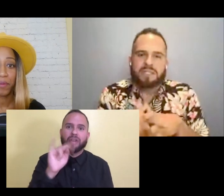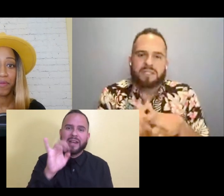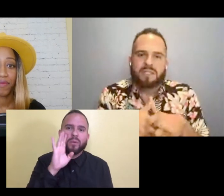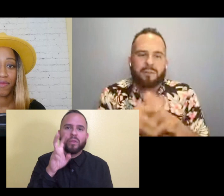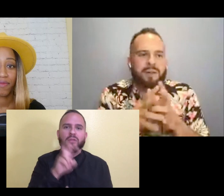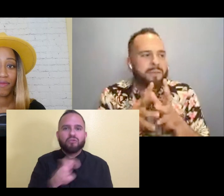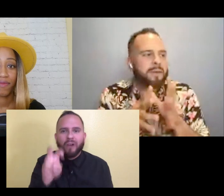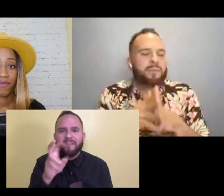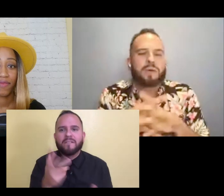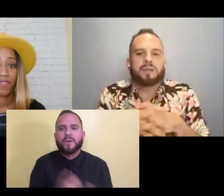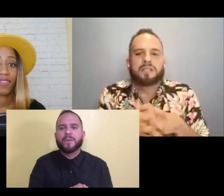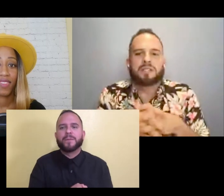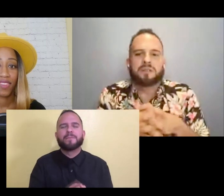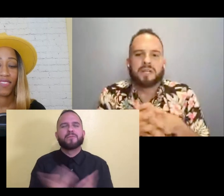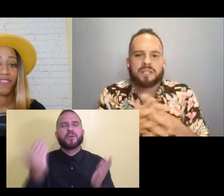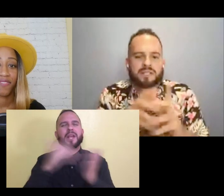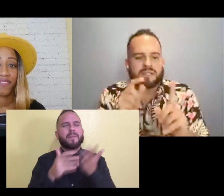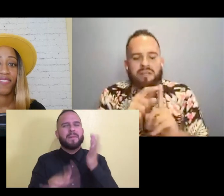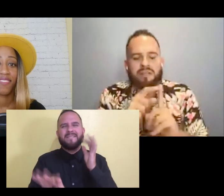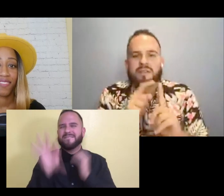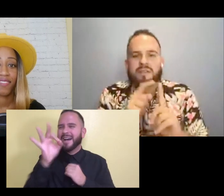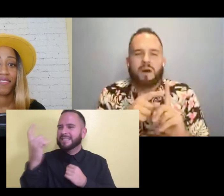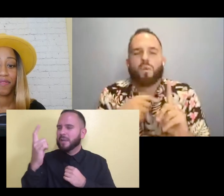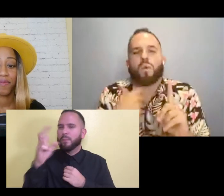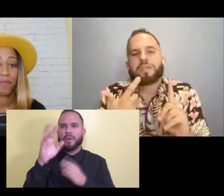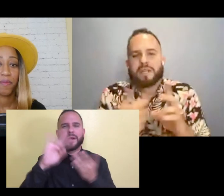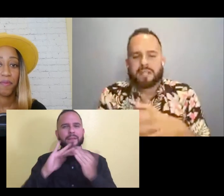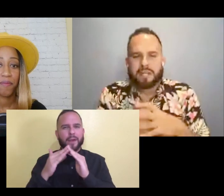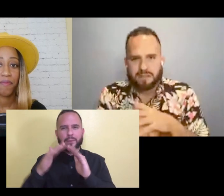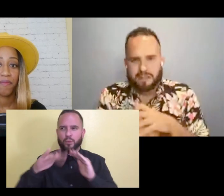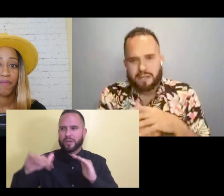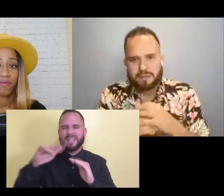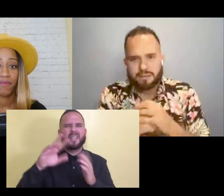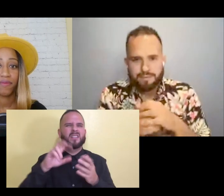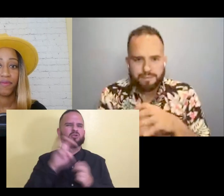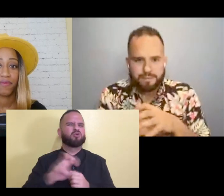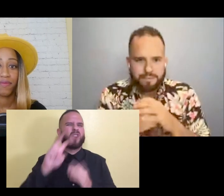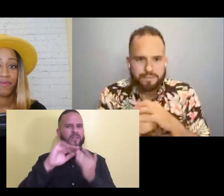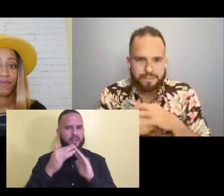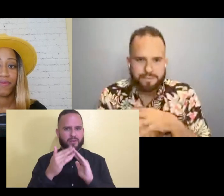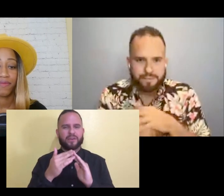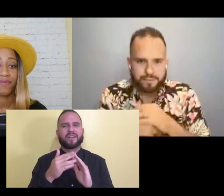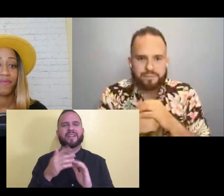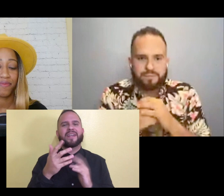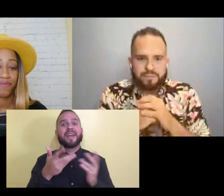much. Pinpoint your issue and just, solve that one thing that you're saying.